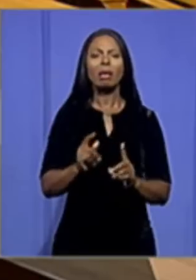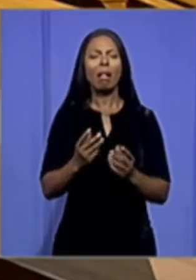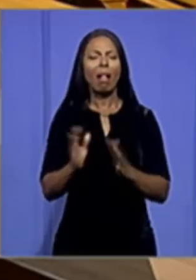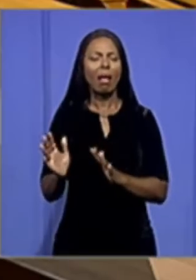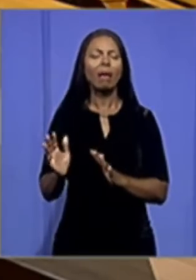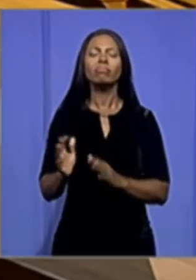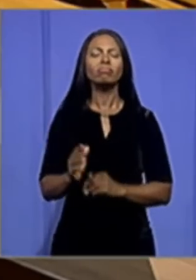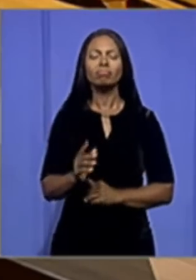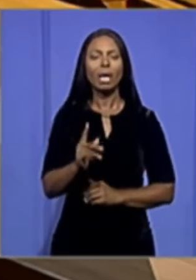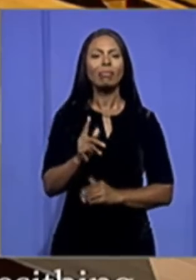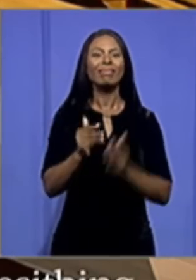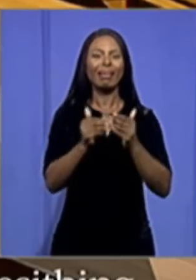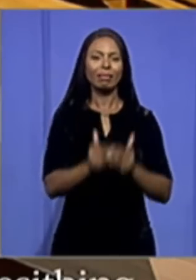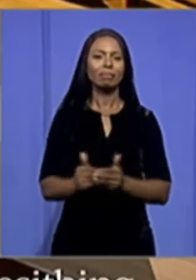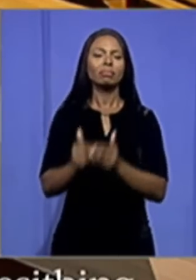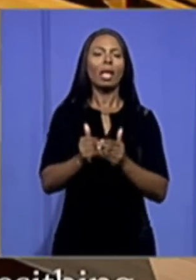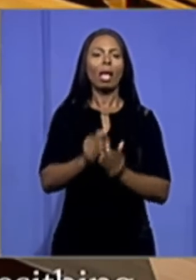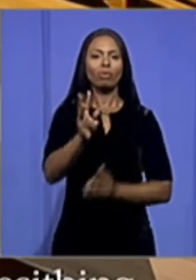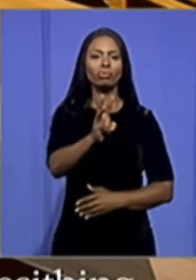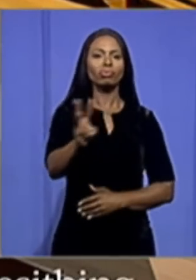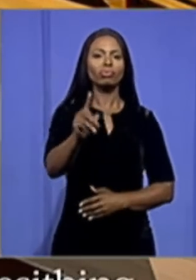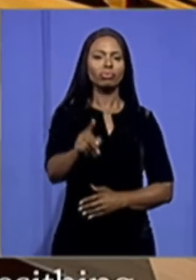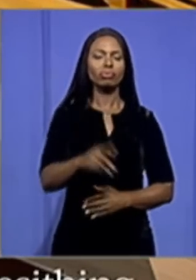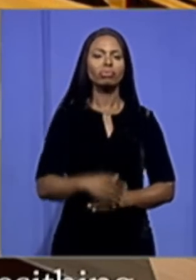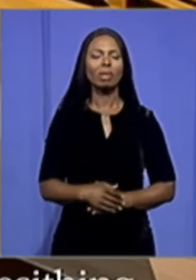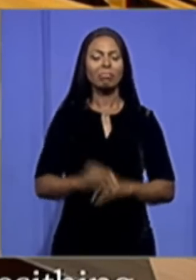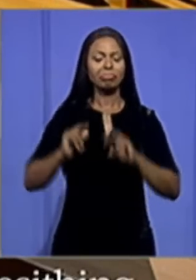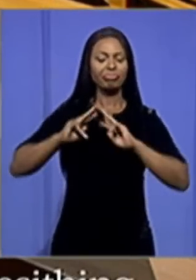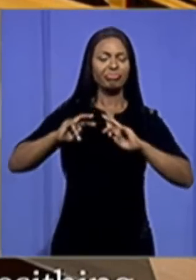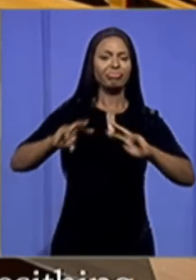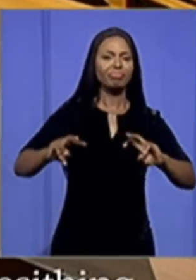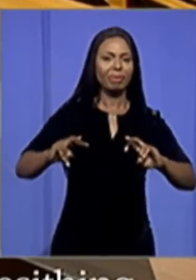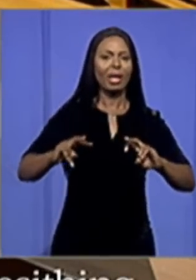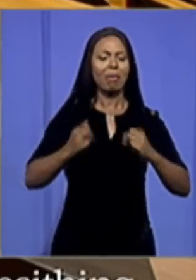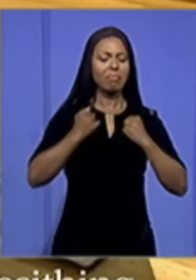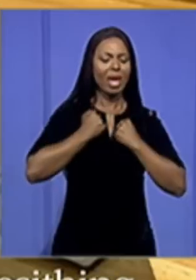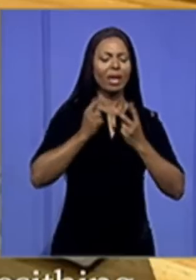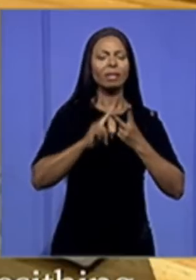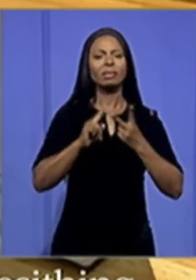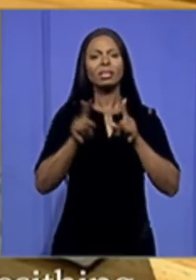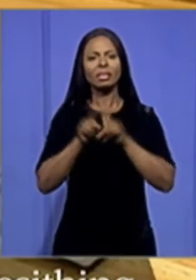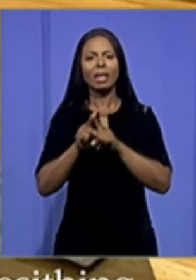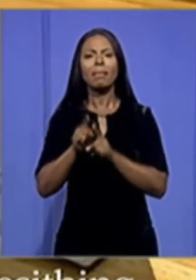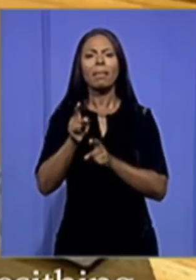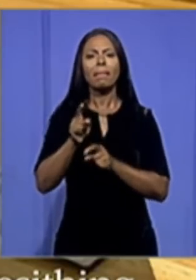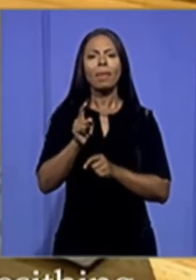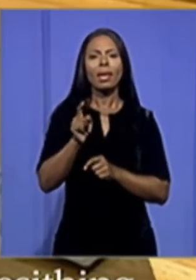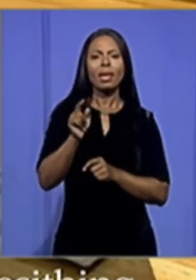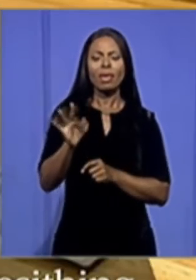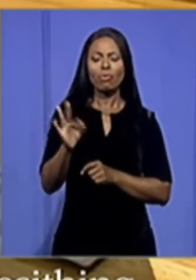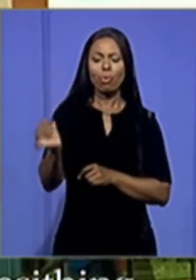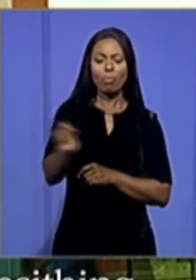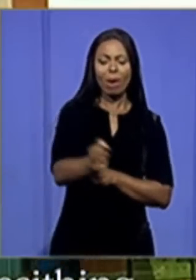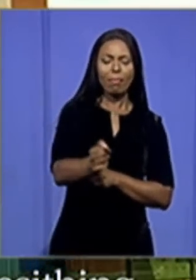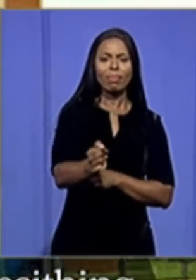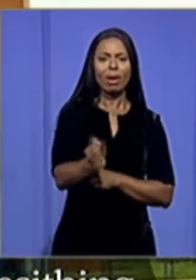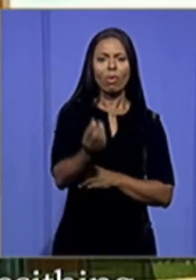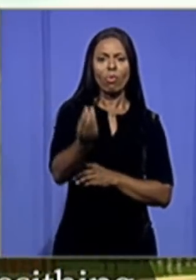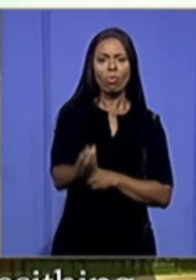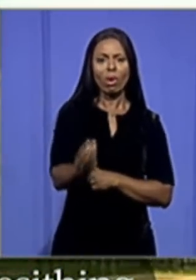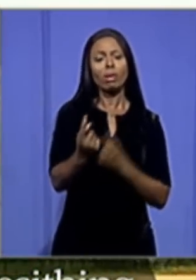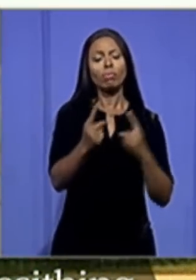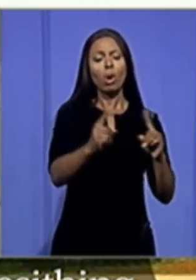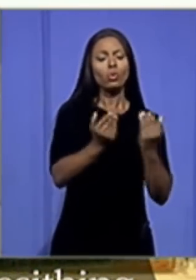discourage our prospective students, including parents and guardians, to be very cautious. Bolaodi